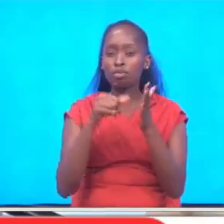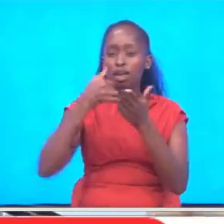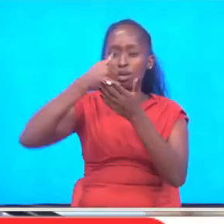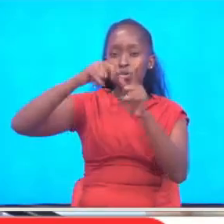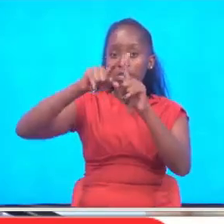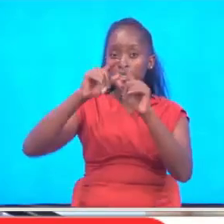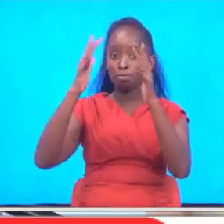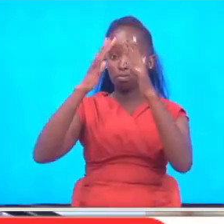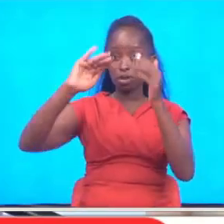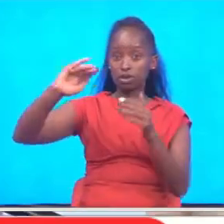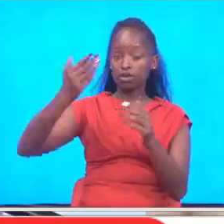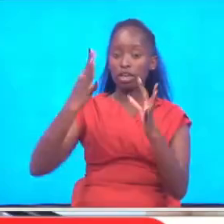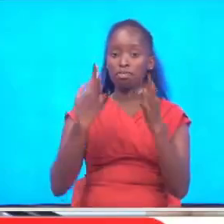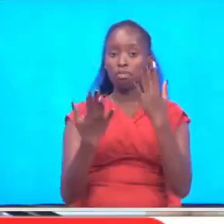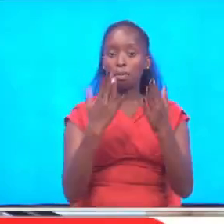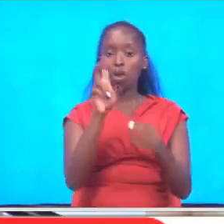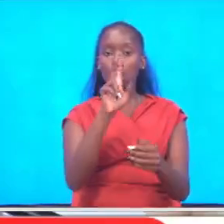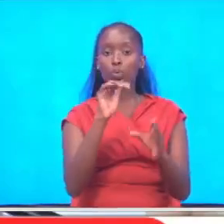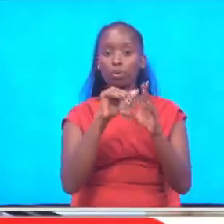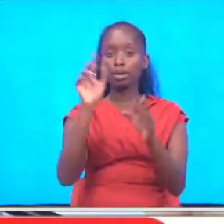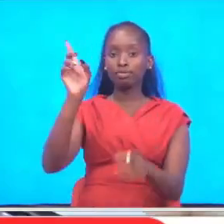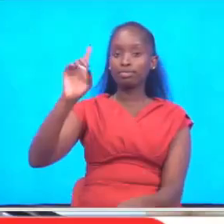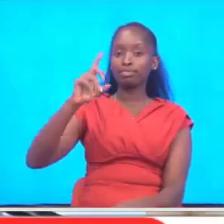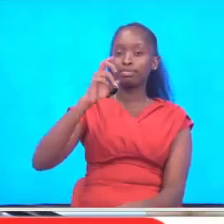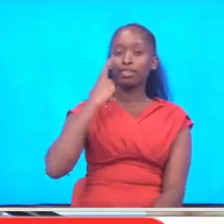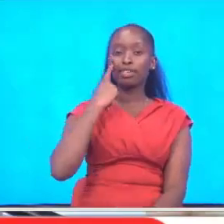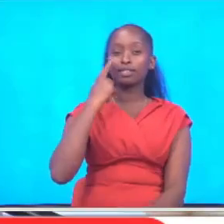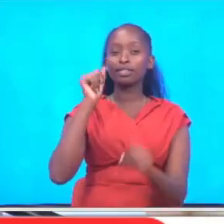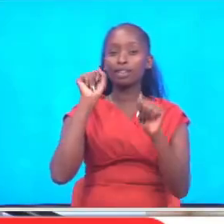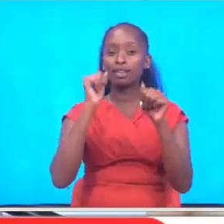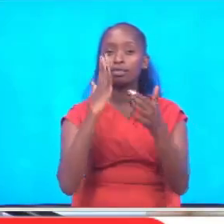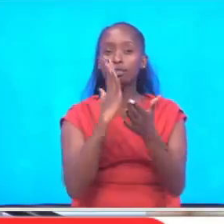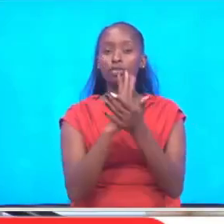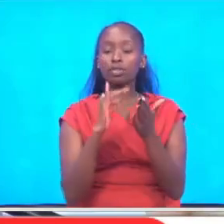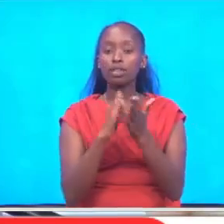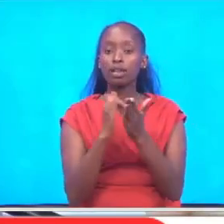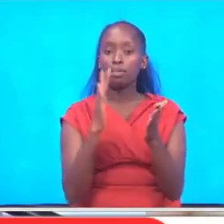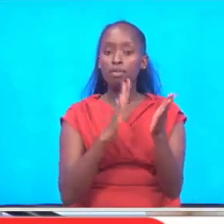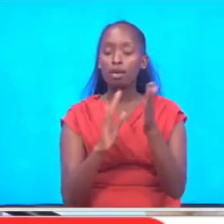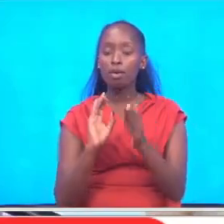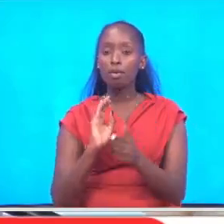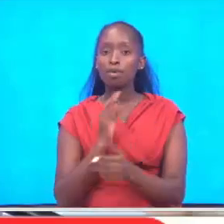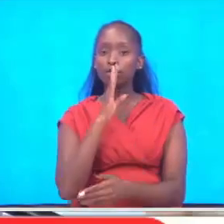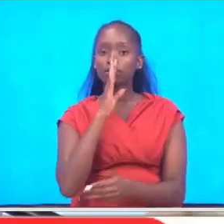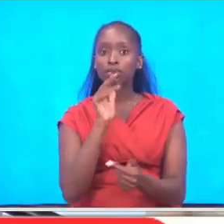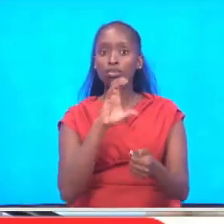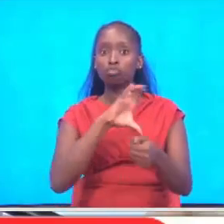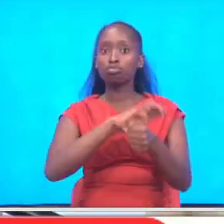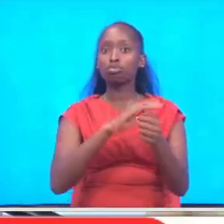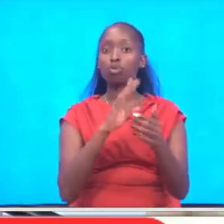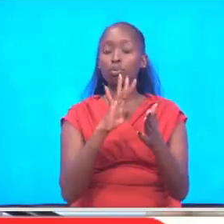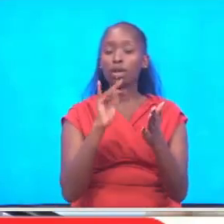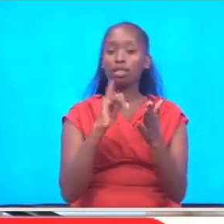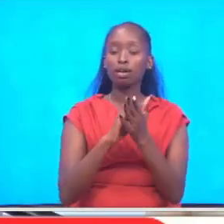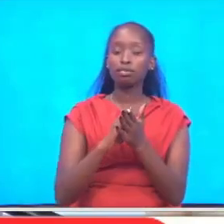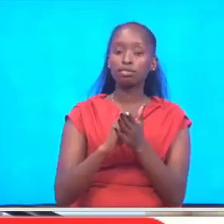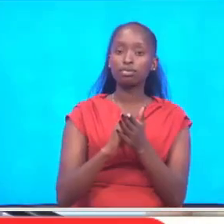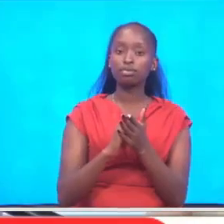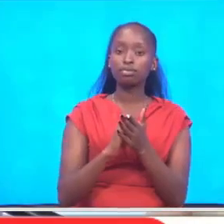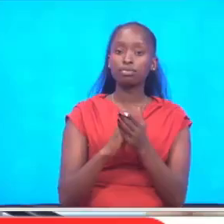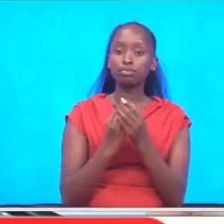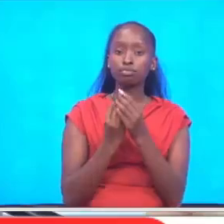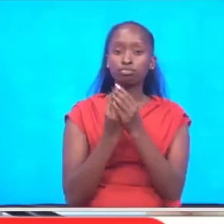if you take the case for Nairobi, you can obviously see that our planning has been caught up by the